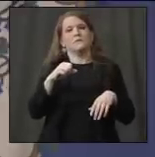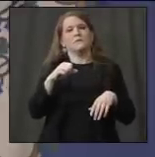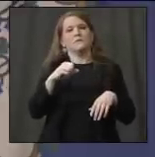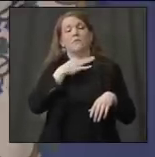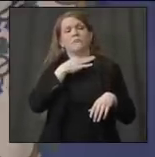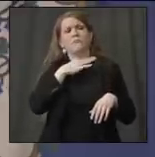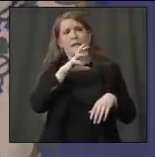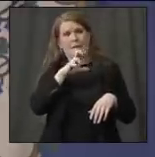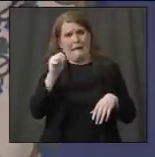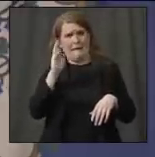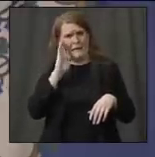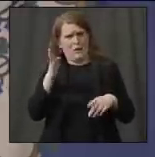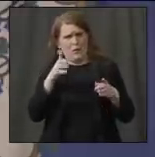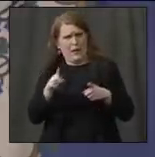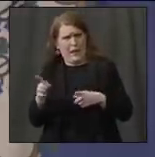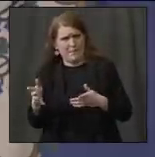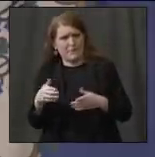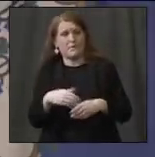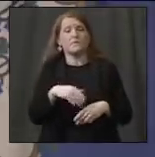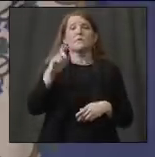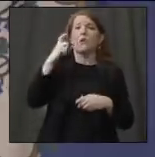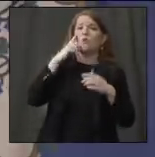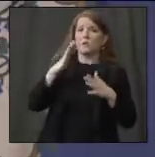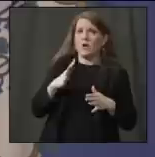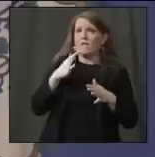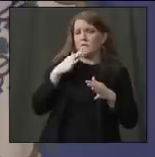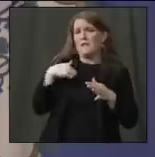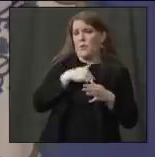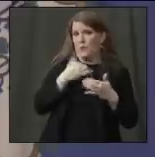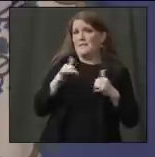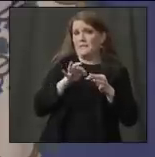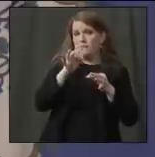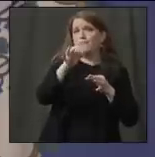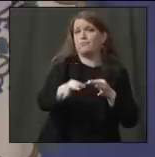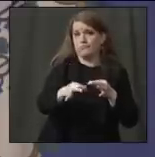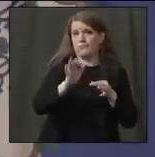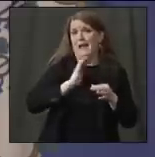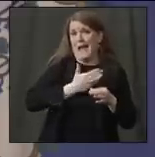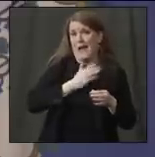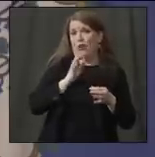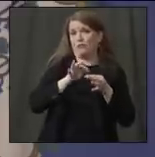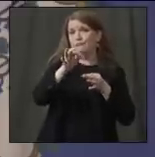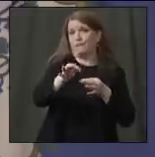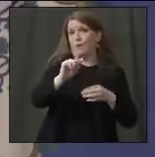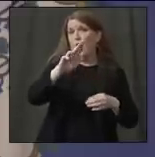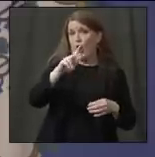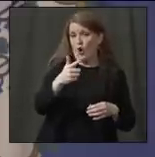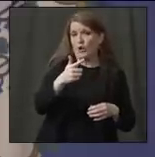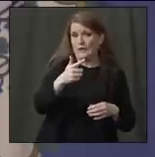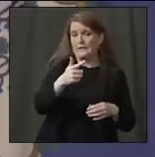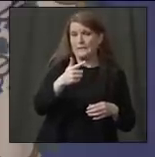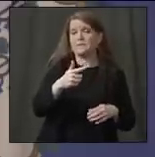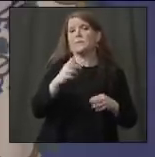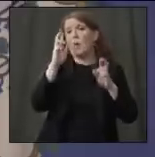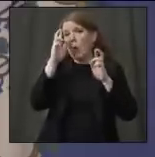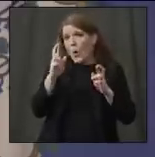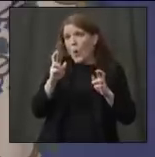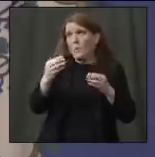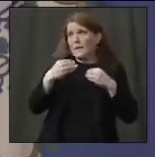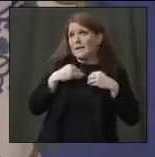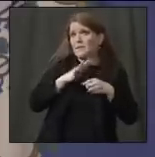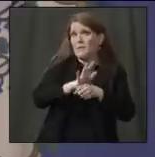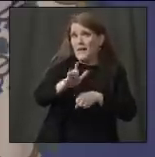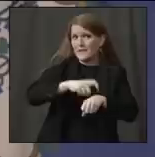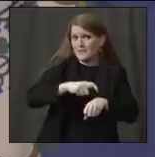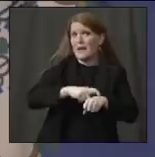the local primaries. We've got to do that, and I think that gives us enough time that we can plan for it. Gives us enough